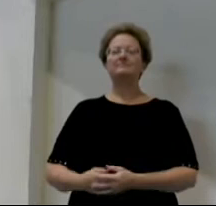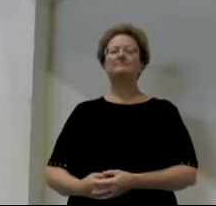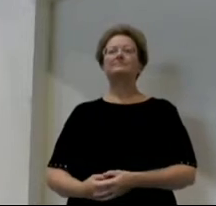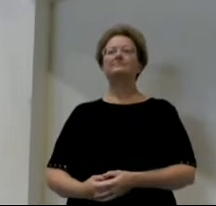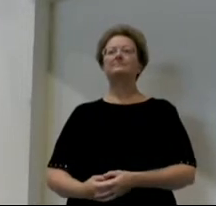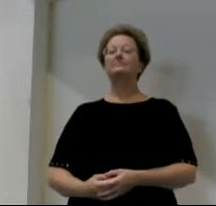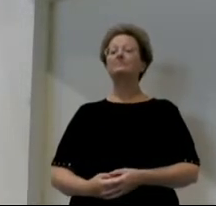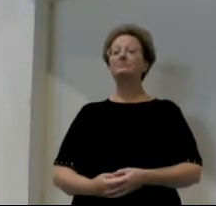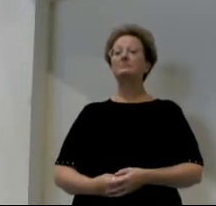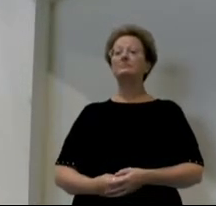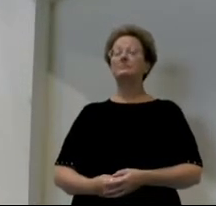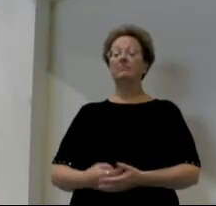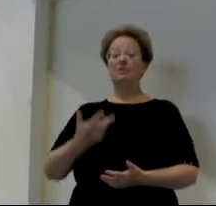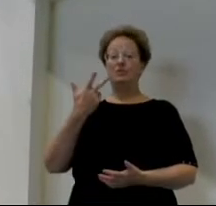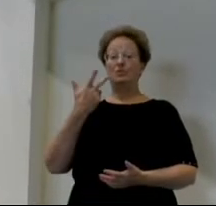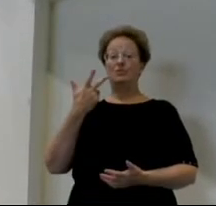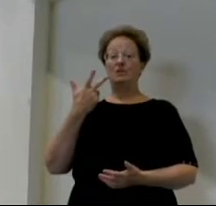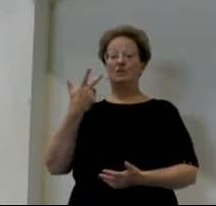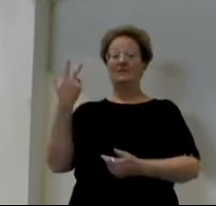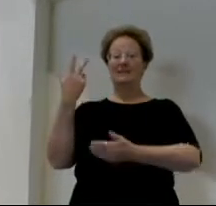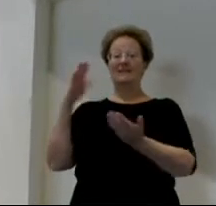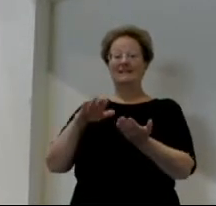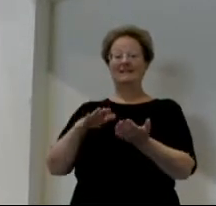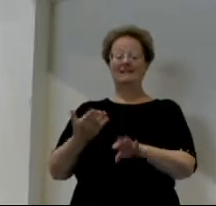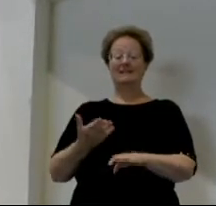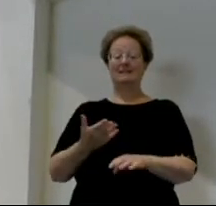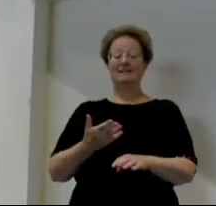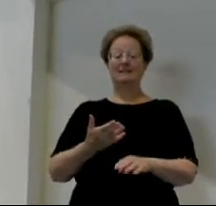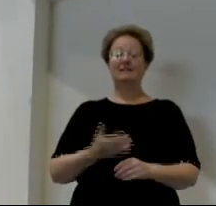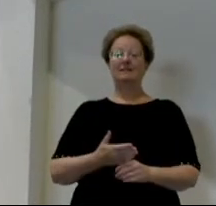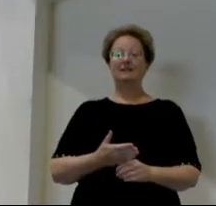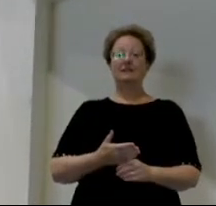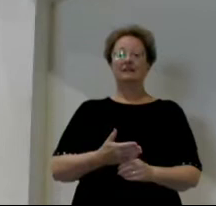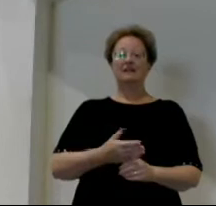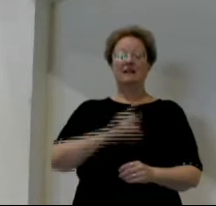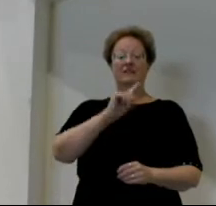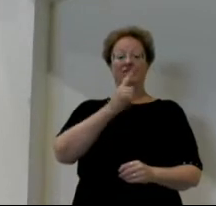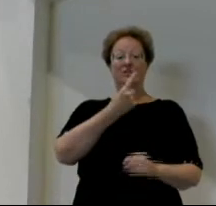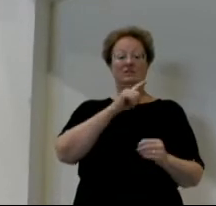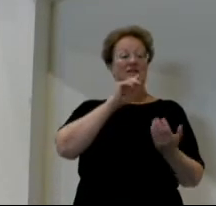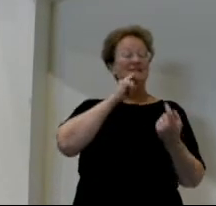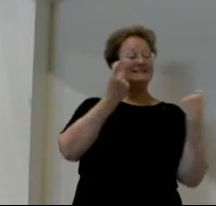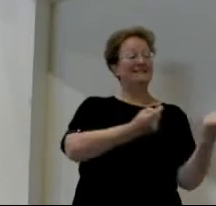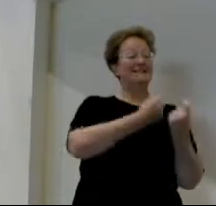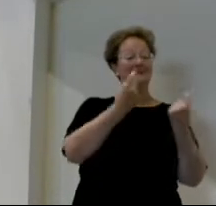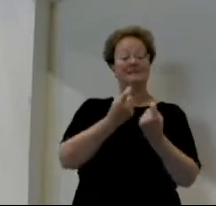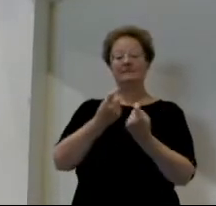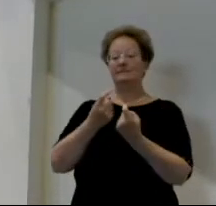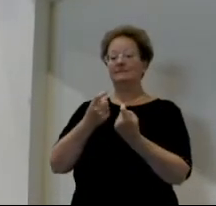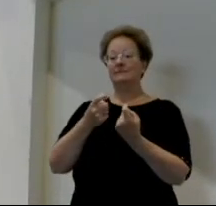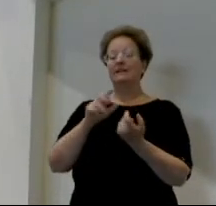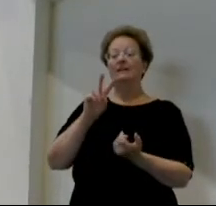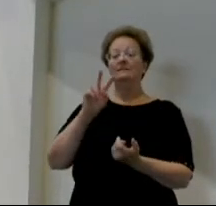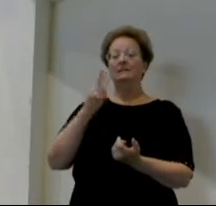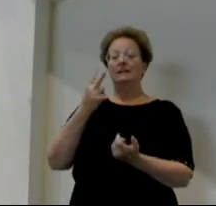So those are your three deaths. The death that came by sin. The death of Christ, that is